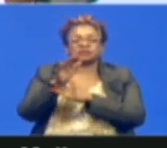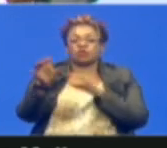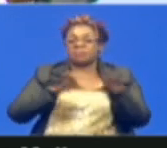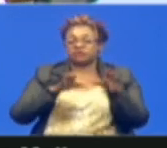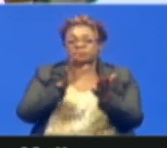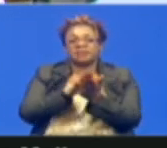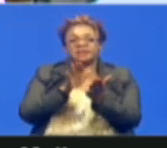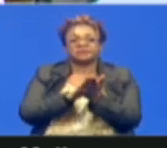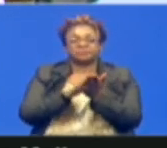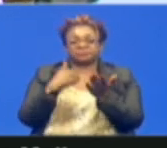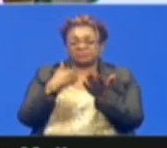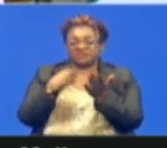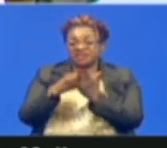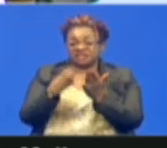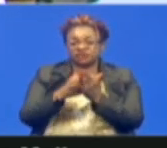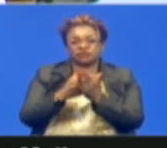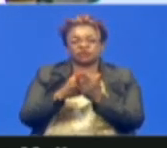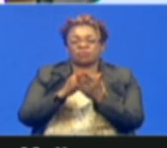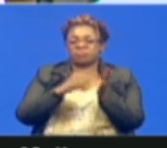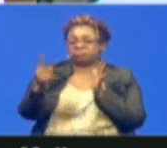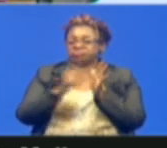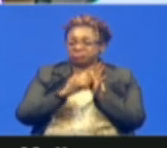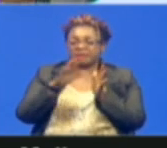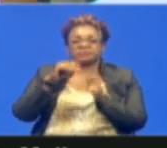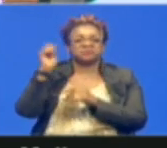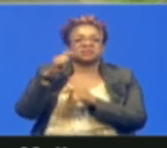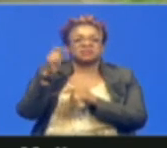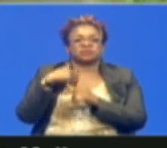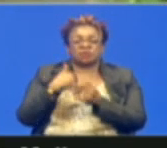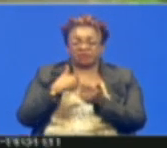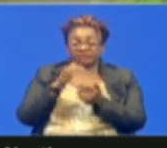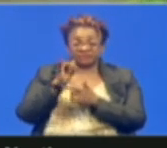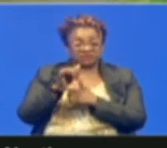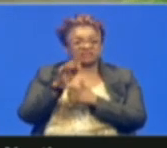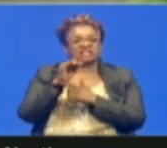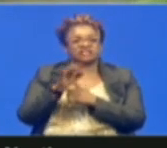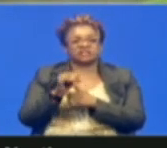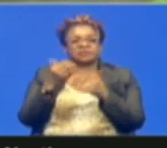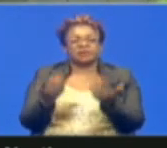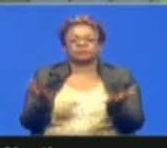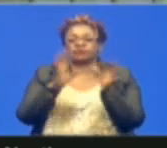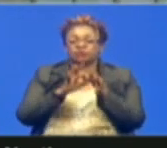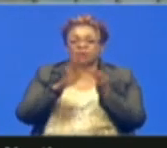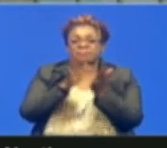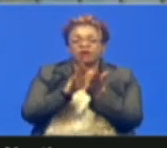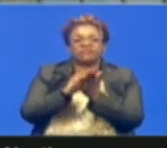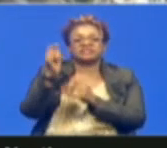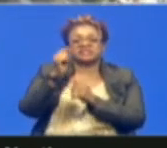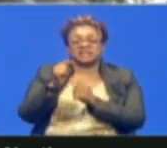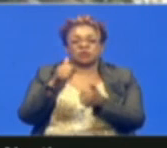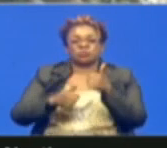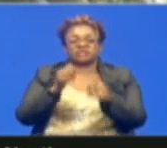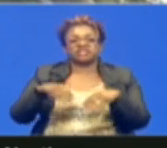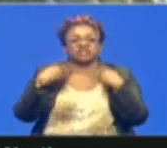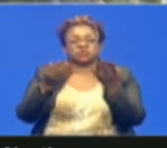to subject financial flows to and from Kenya to enhance due diligence. Uganda now joins the Bank of Tanzania, which also issued a similar